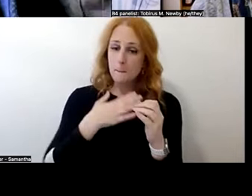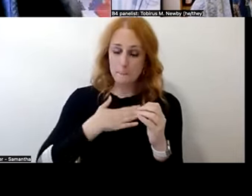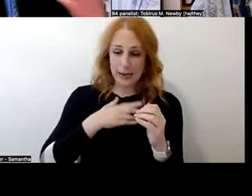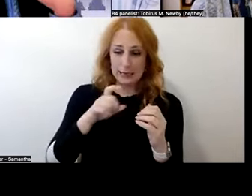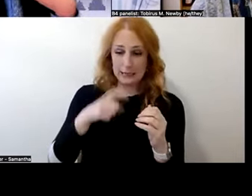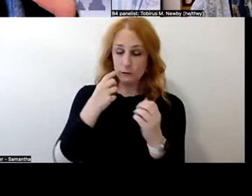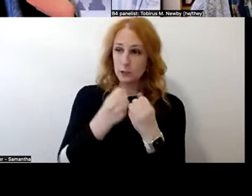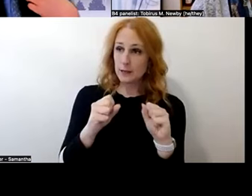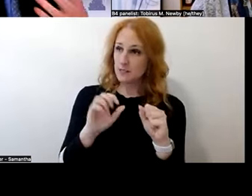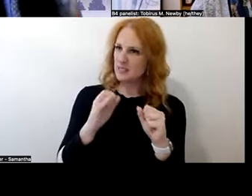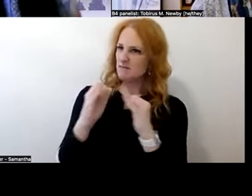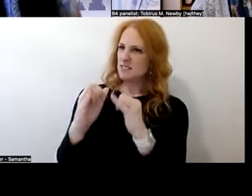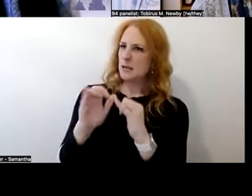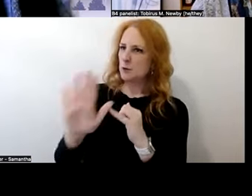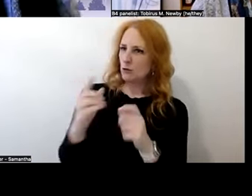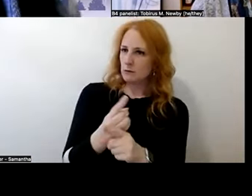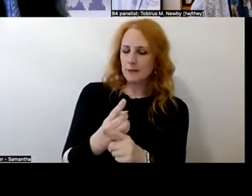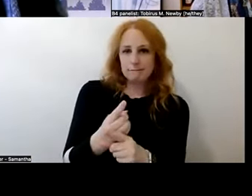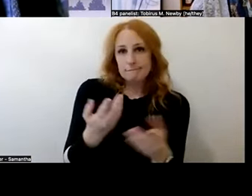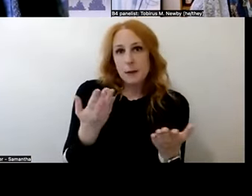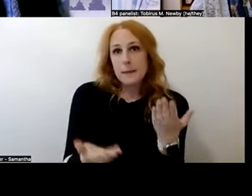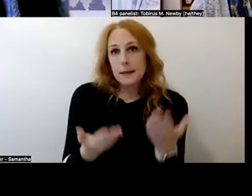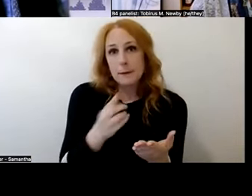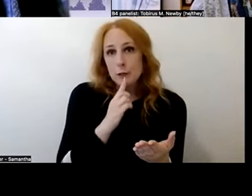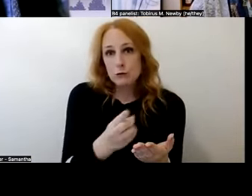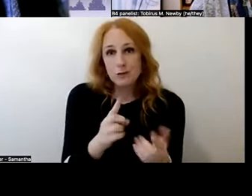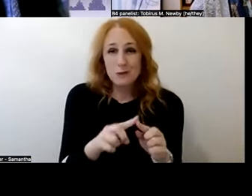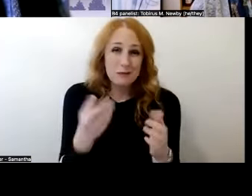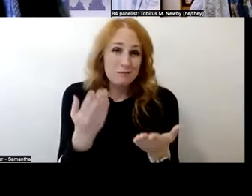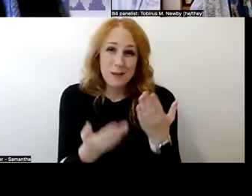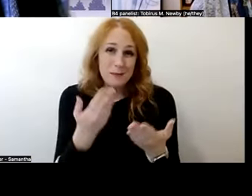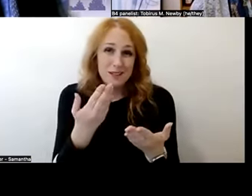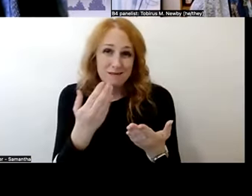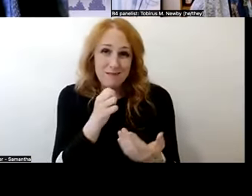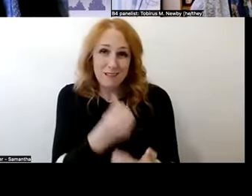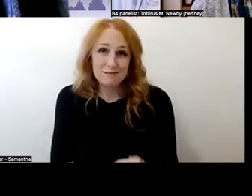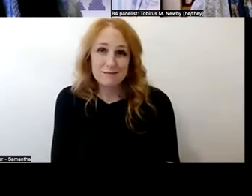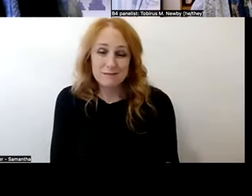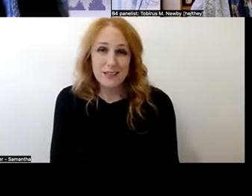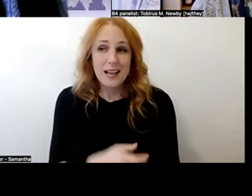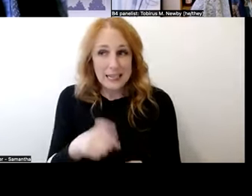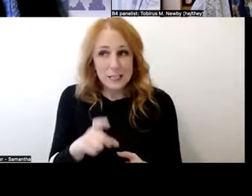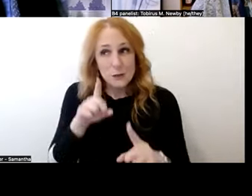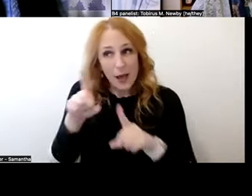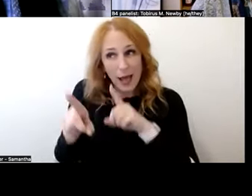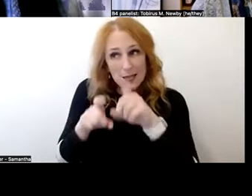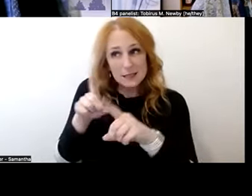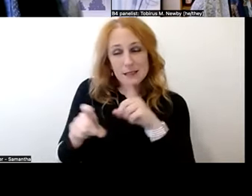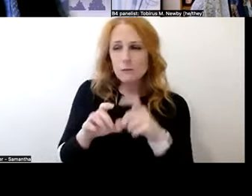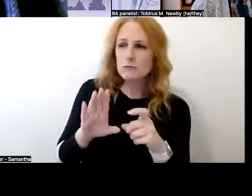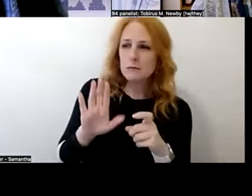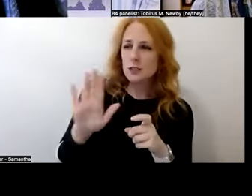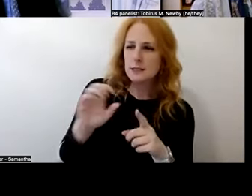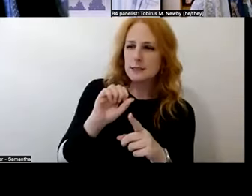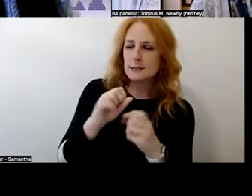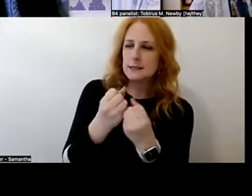be, but I don't necessarily know, right, if I am not asking the question. So I think there's an investment